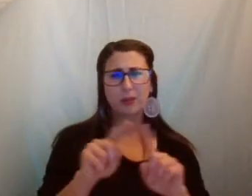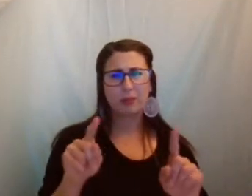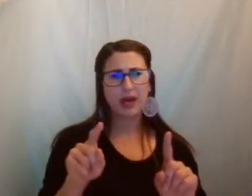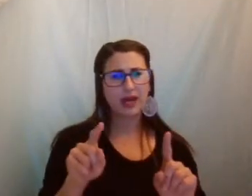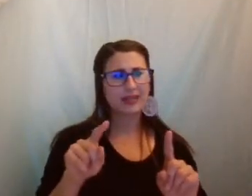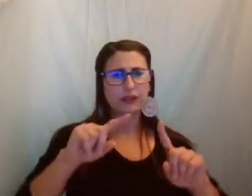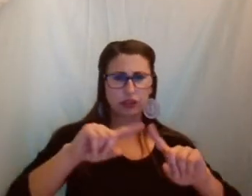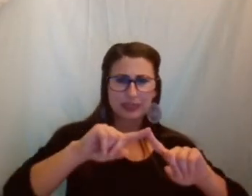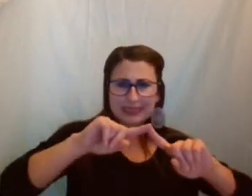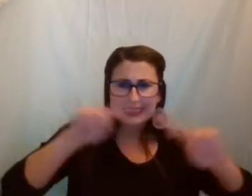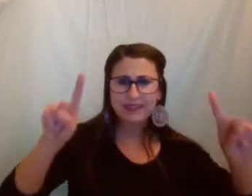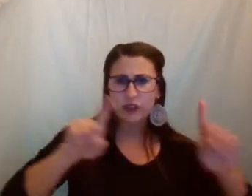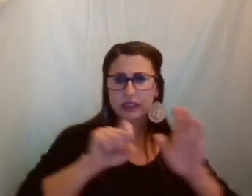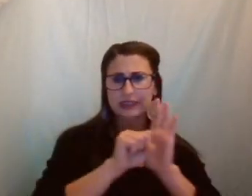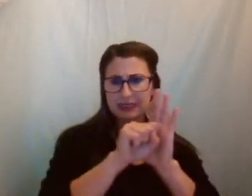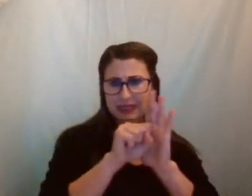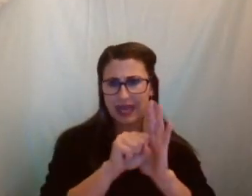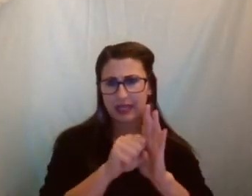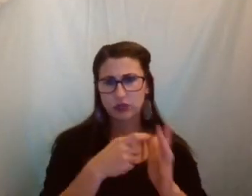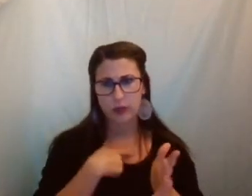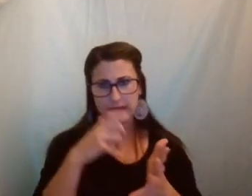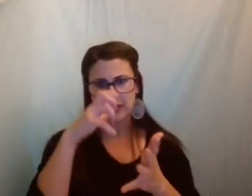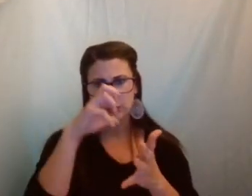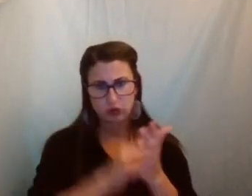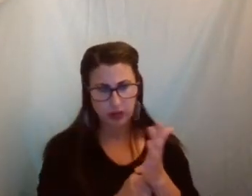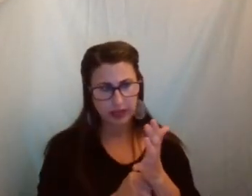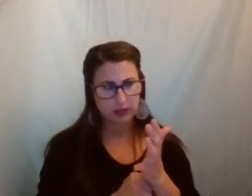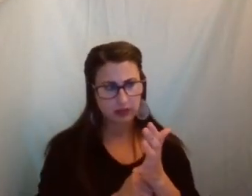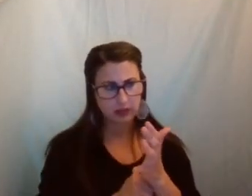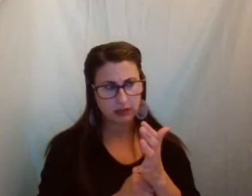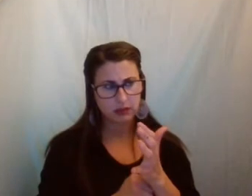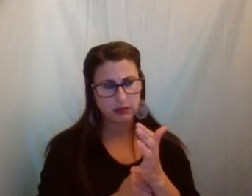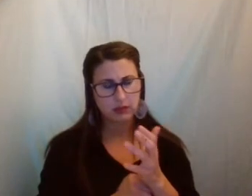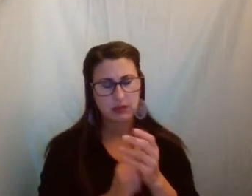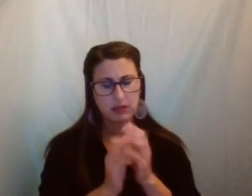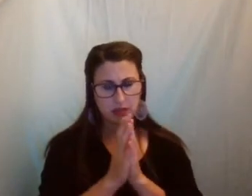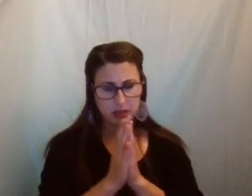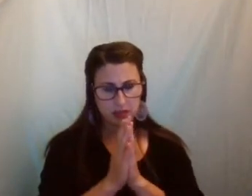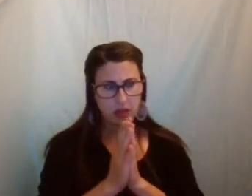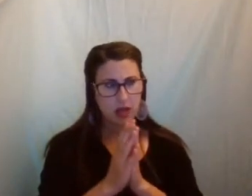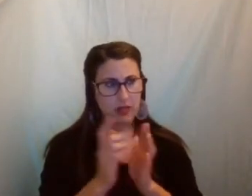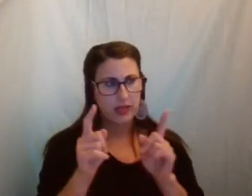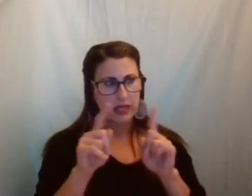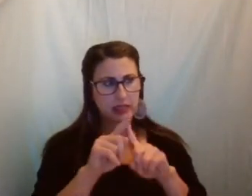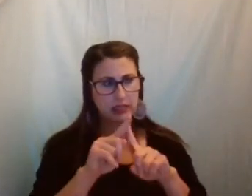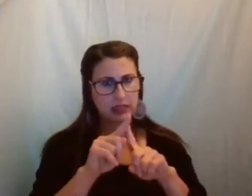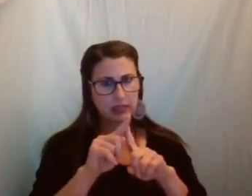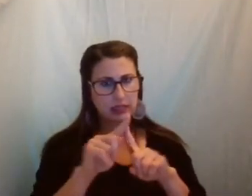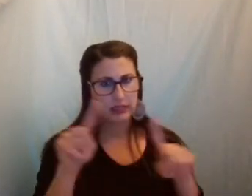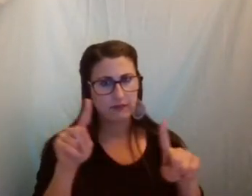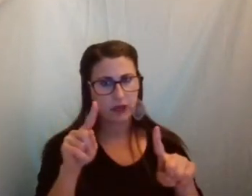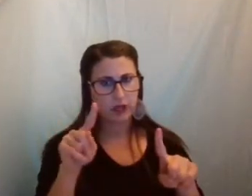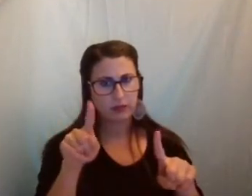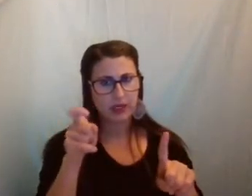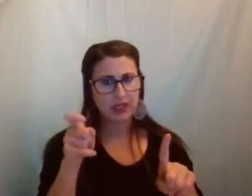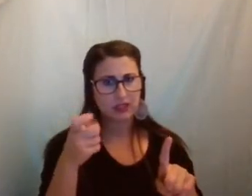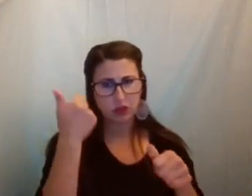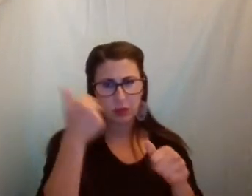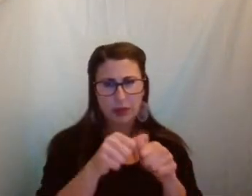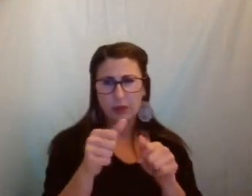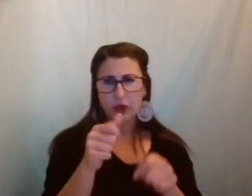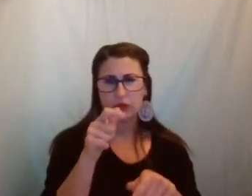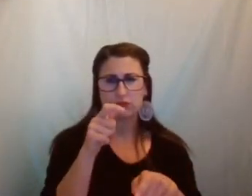right, now different sign, subtract. Remember, the subtraction has another part. That's why it's in blue. If you look back